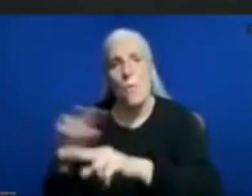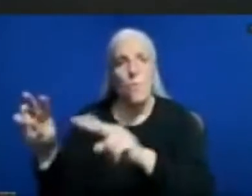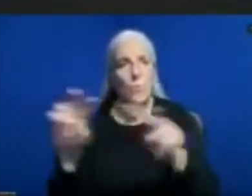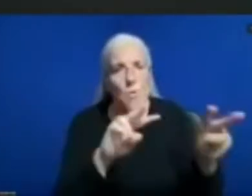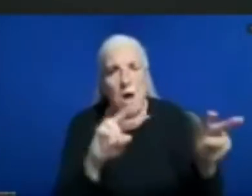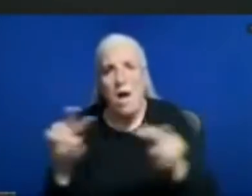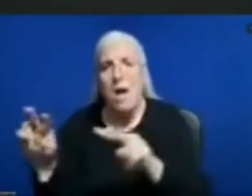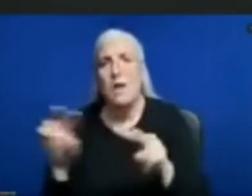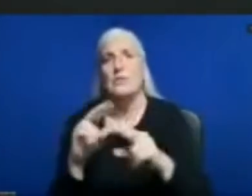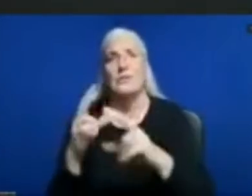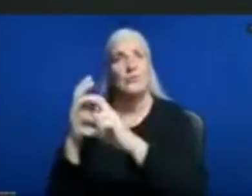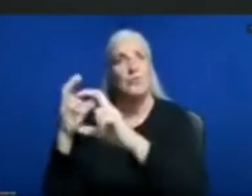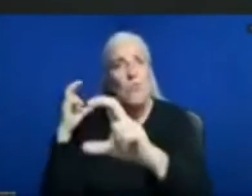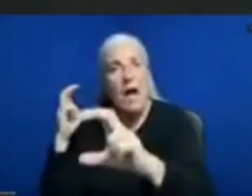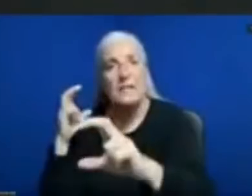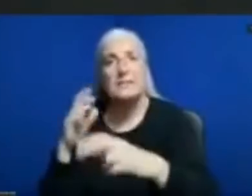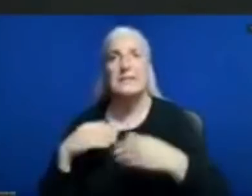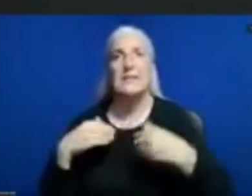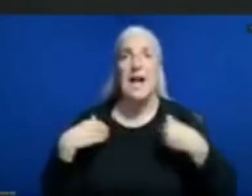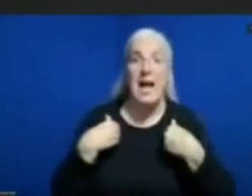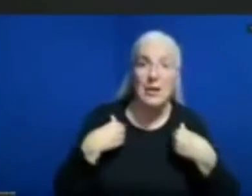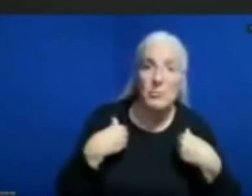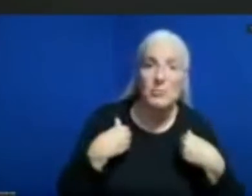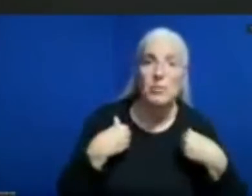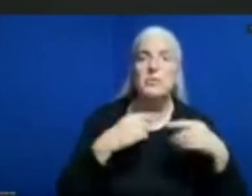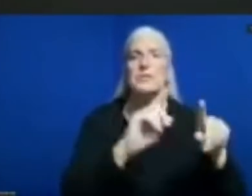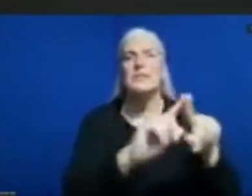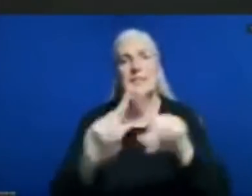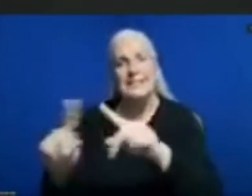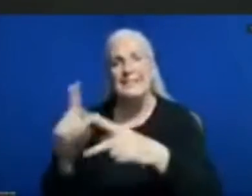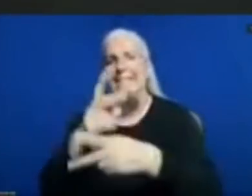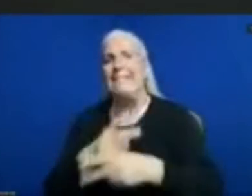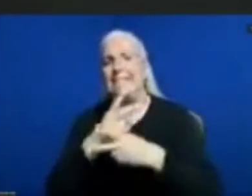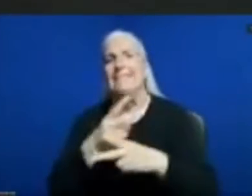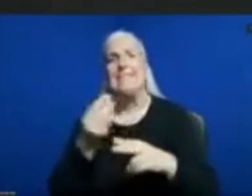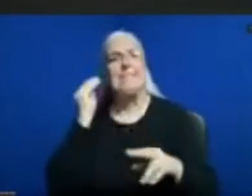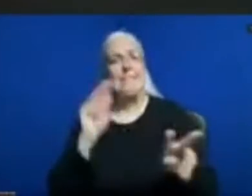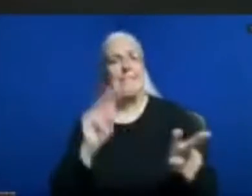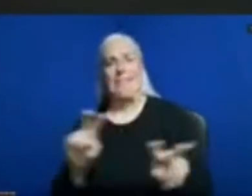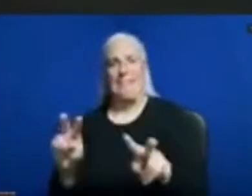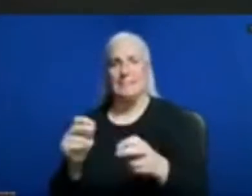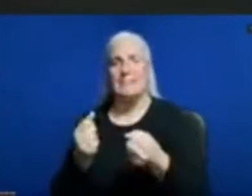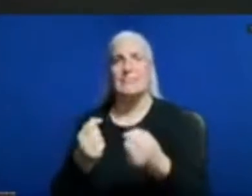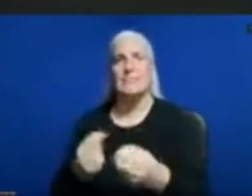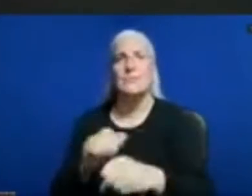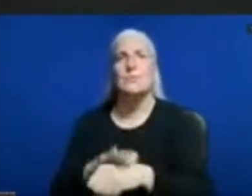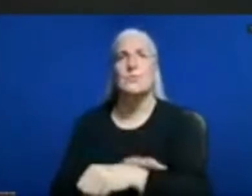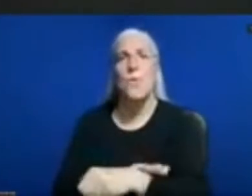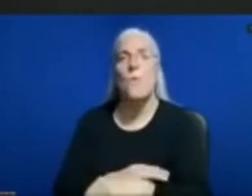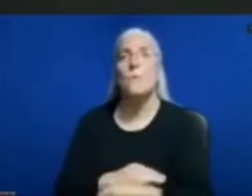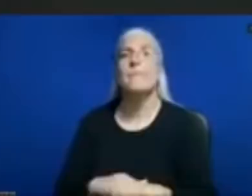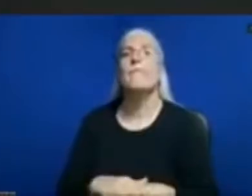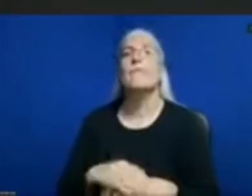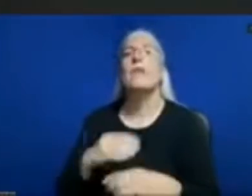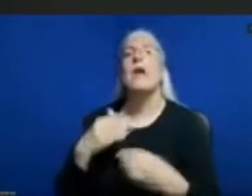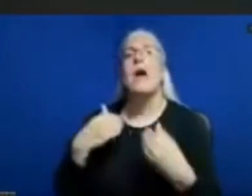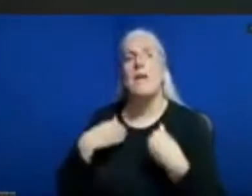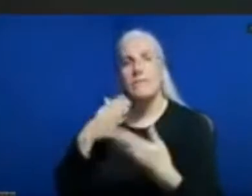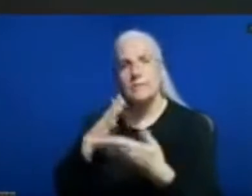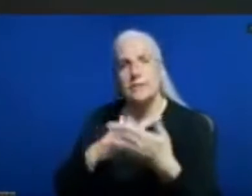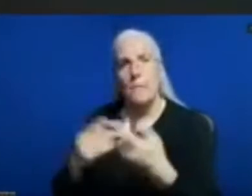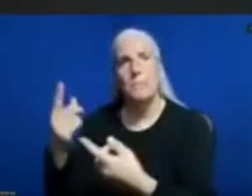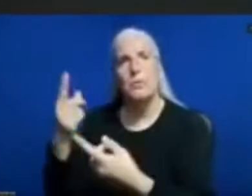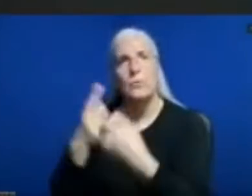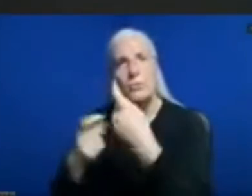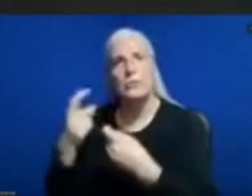area. We've had several questions that came in during this broadcast. My intent is to try to answer them for